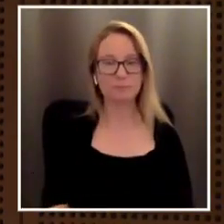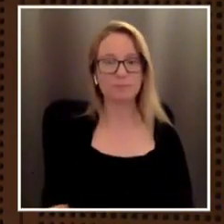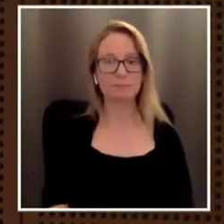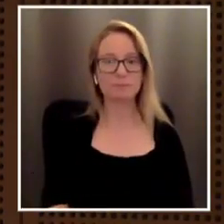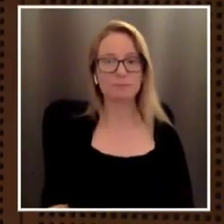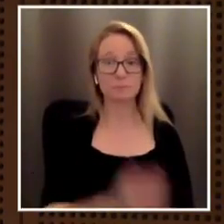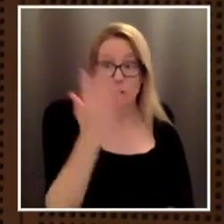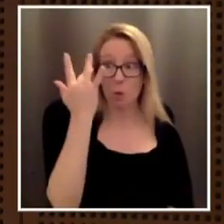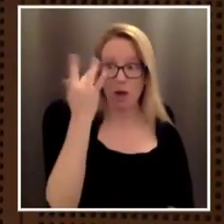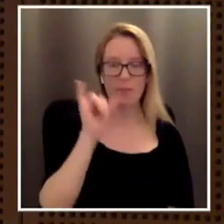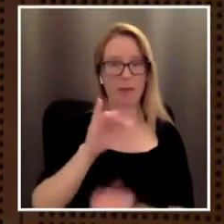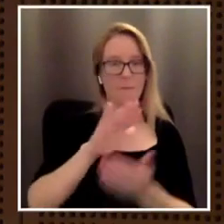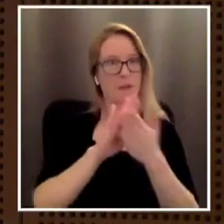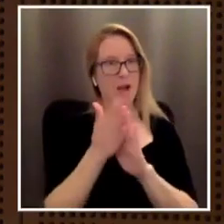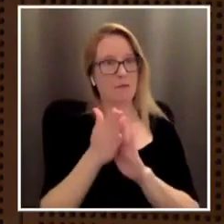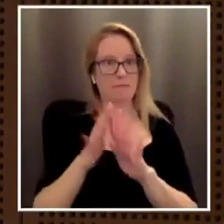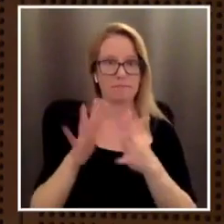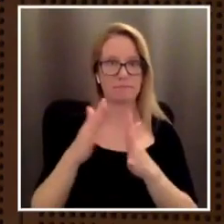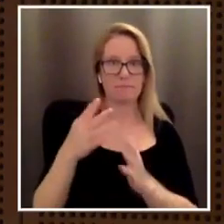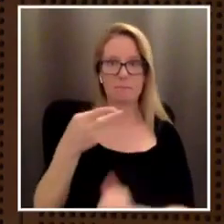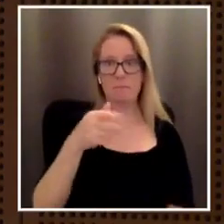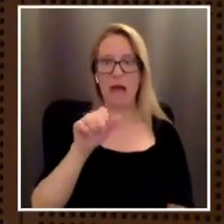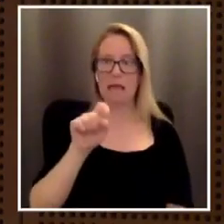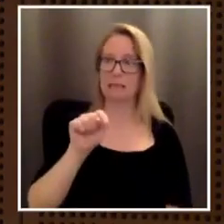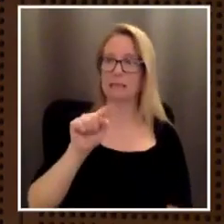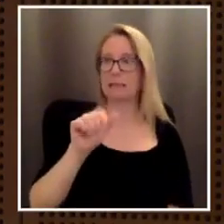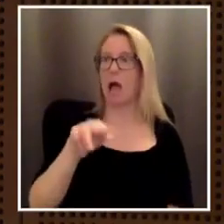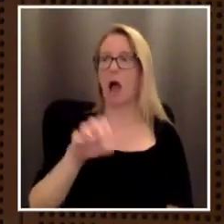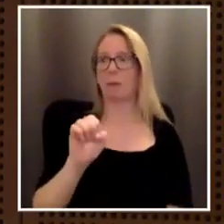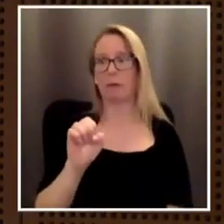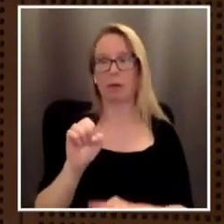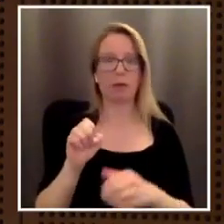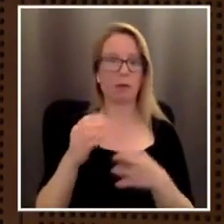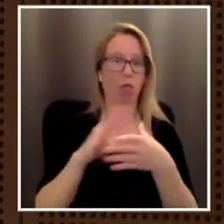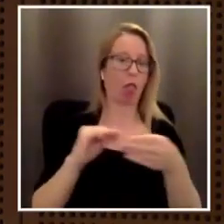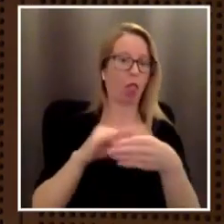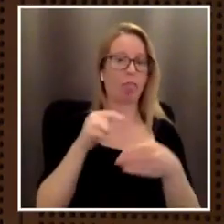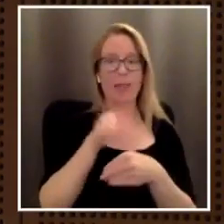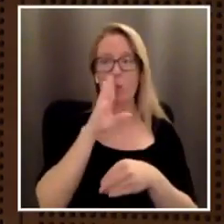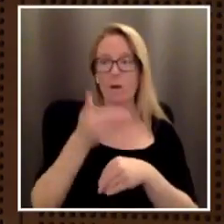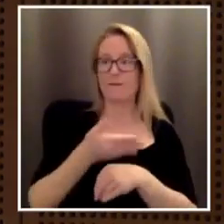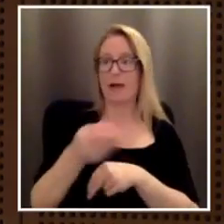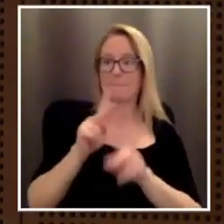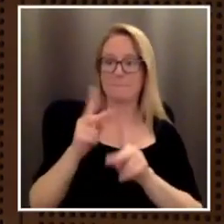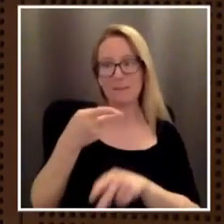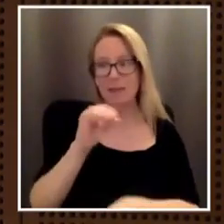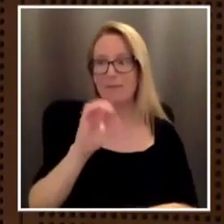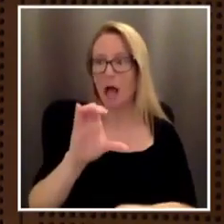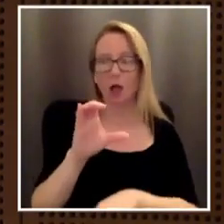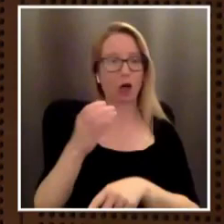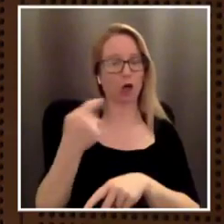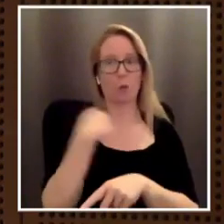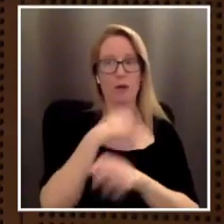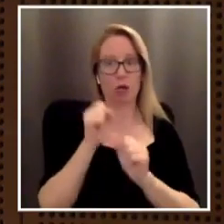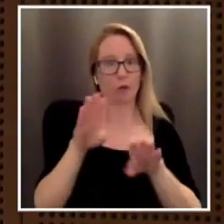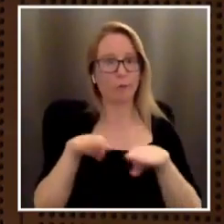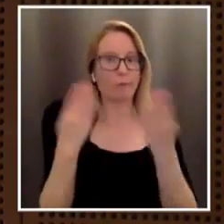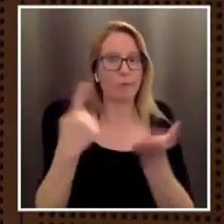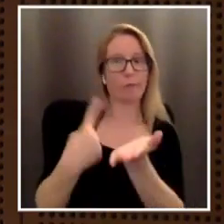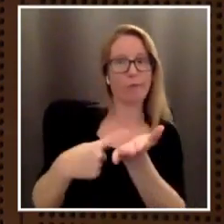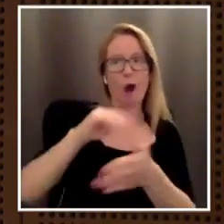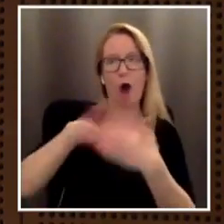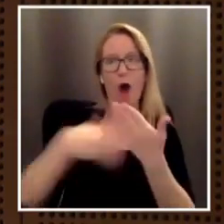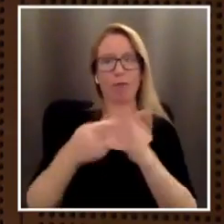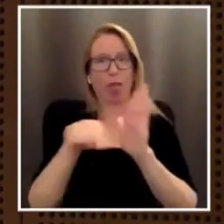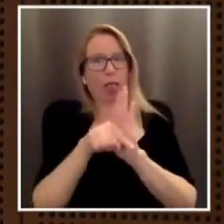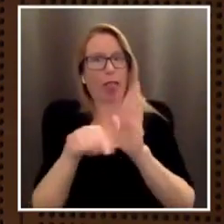because it had become a kind of pastime where they would invite people of color up to open a vein about all the bad things that